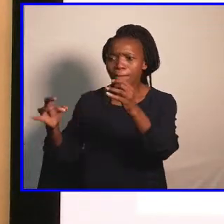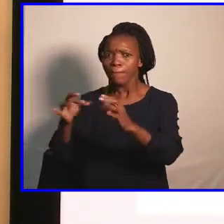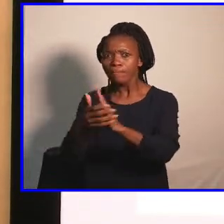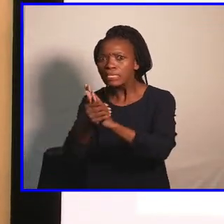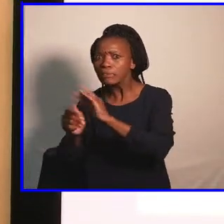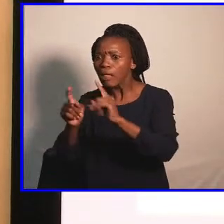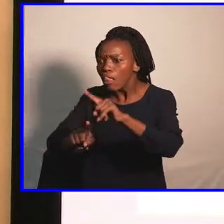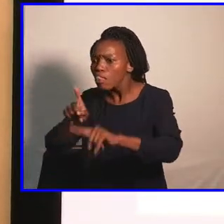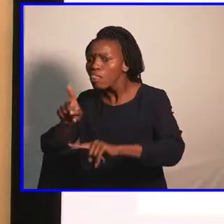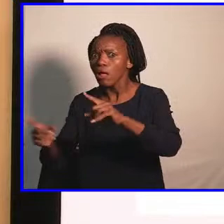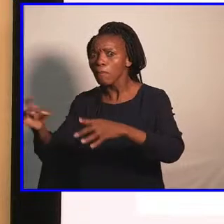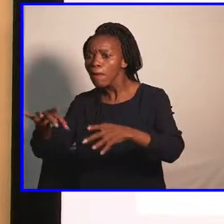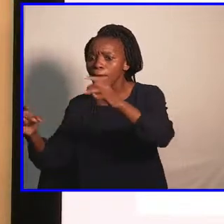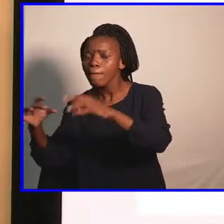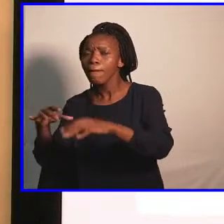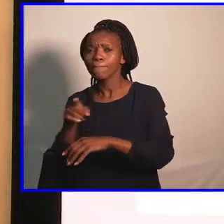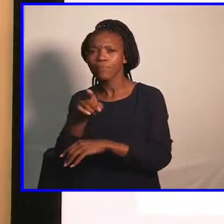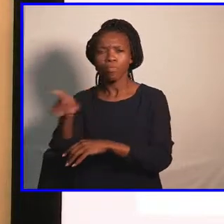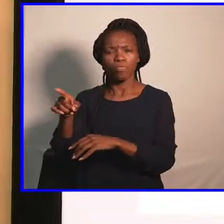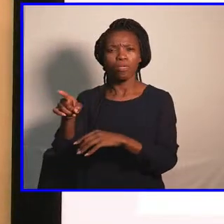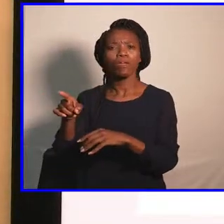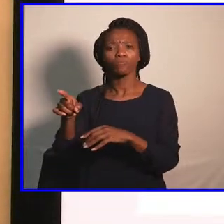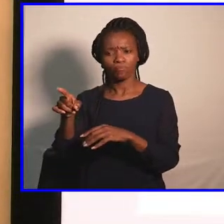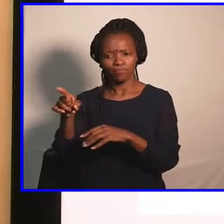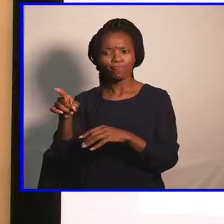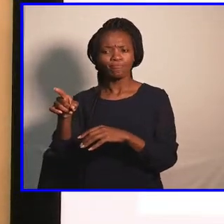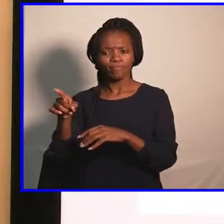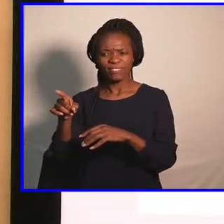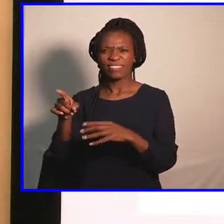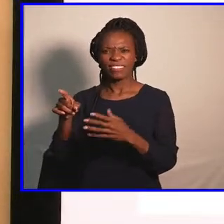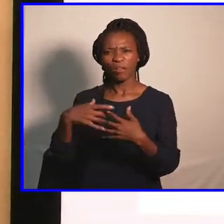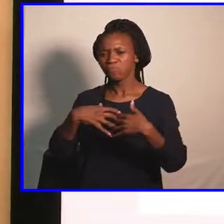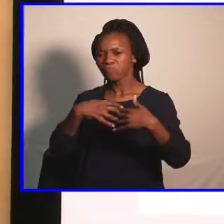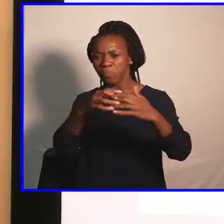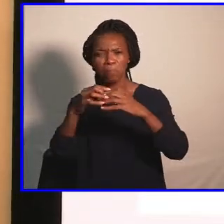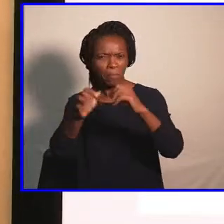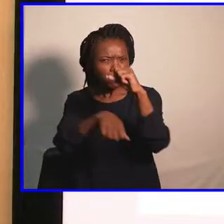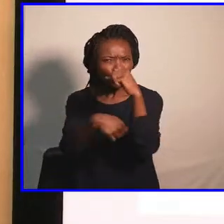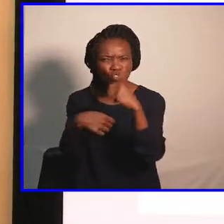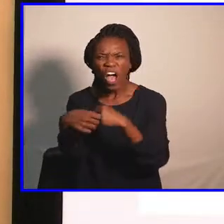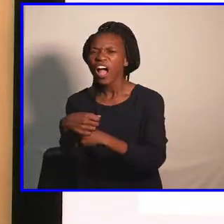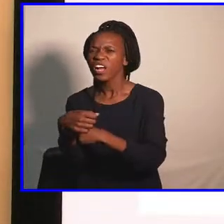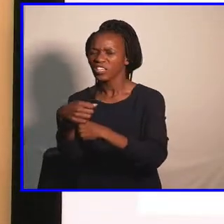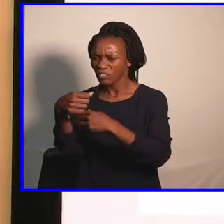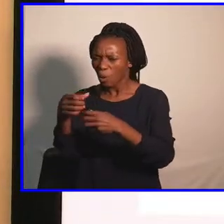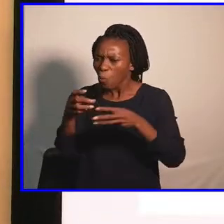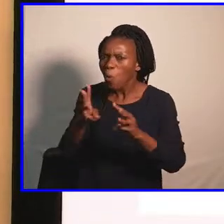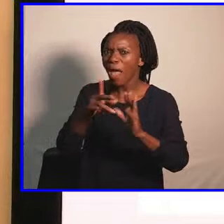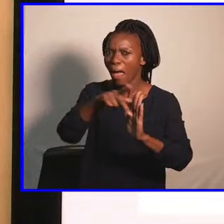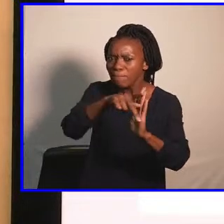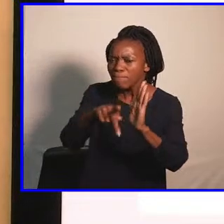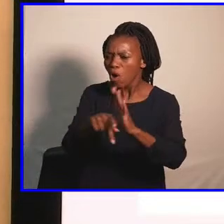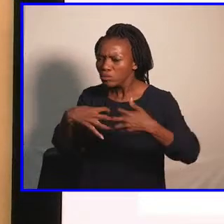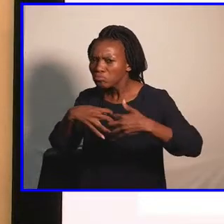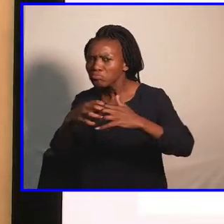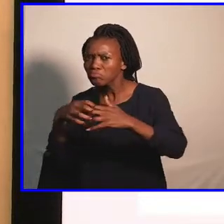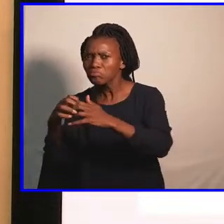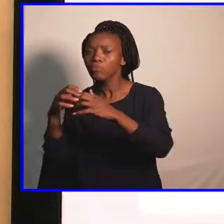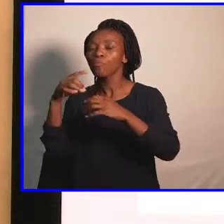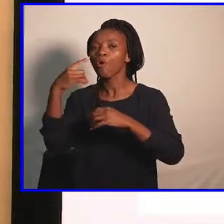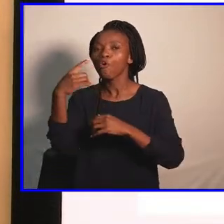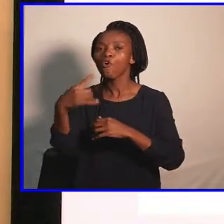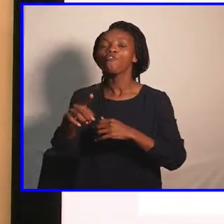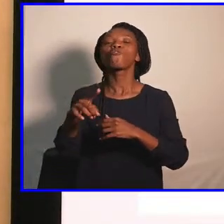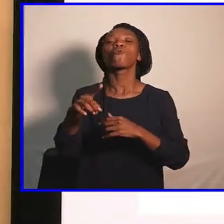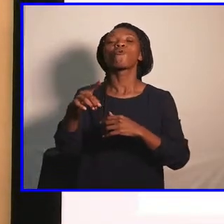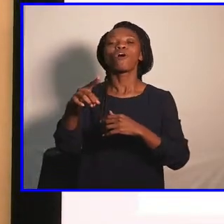capabilities, who brought together bureaucratic structures and policies to create